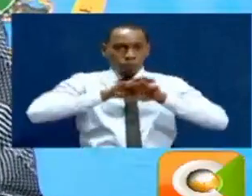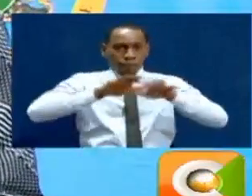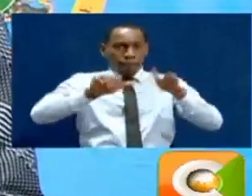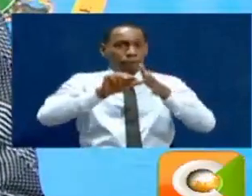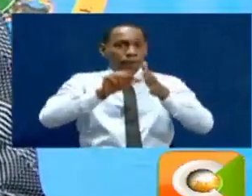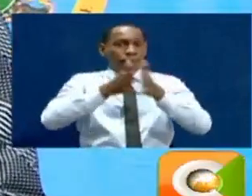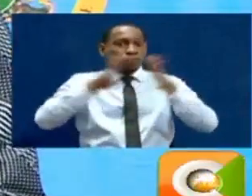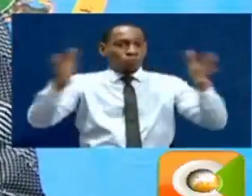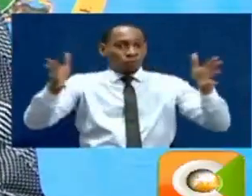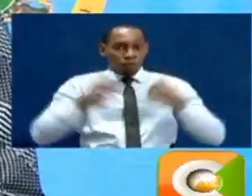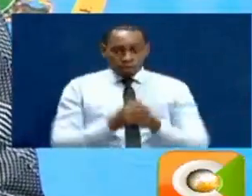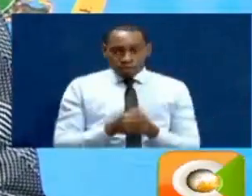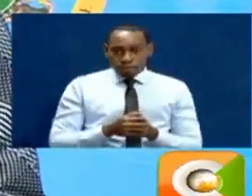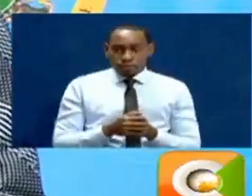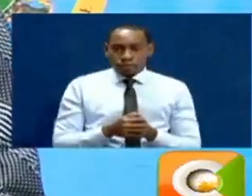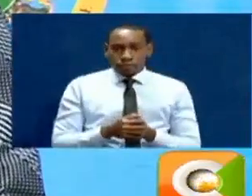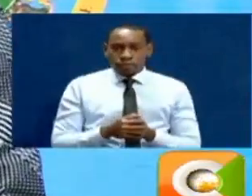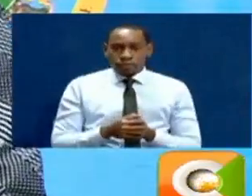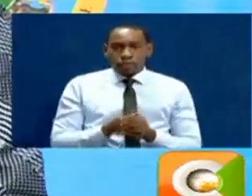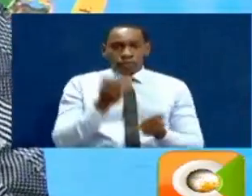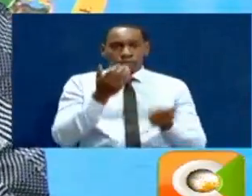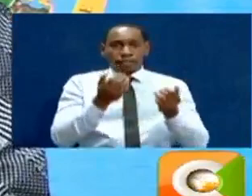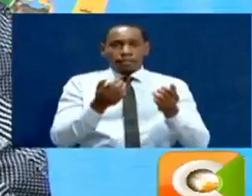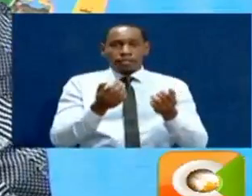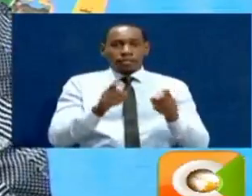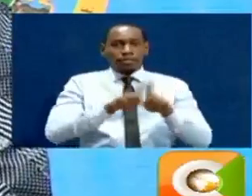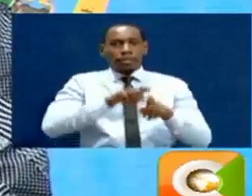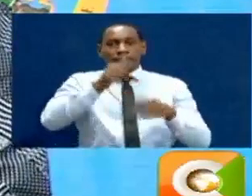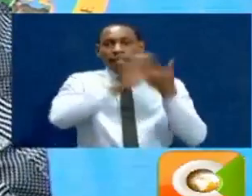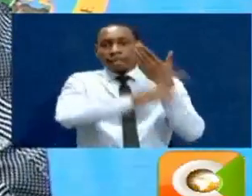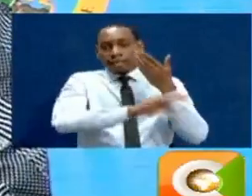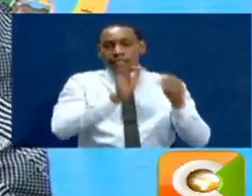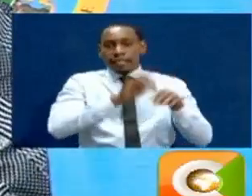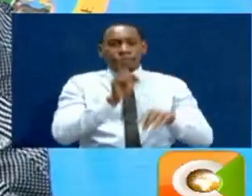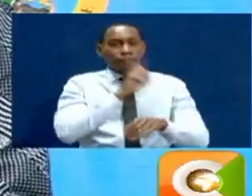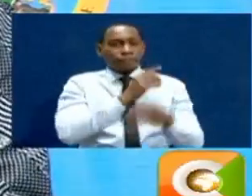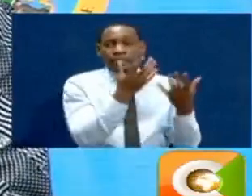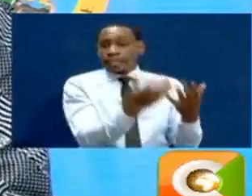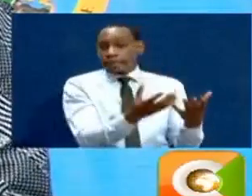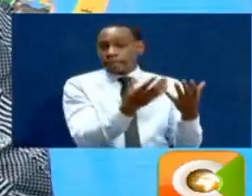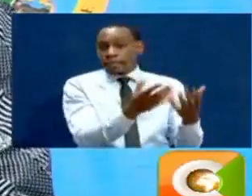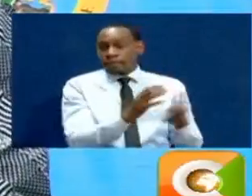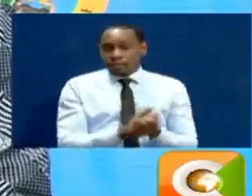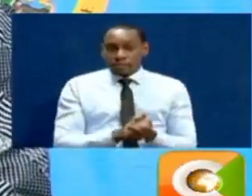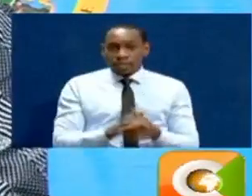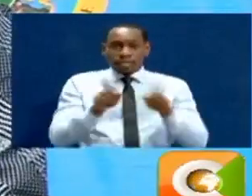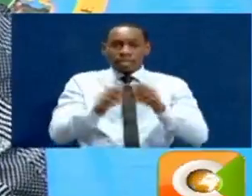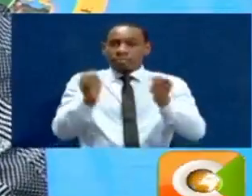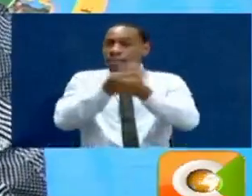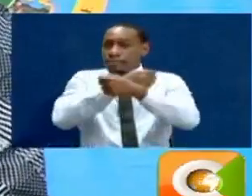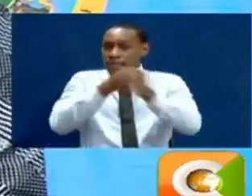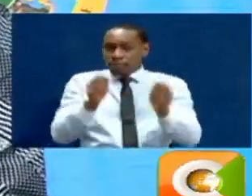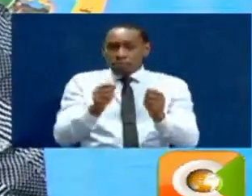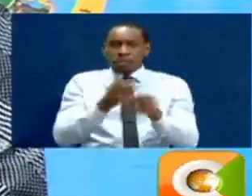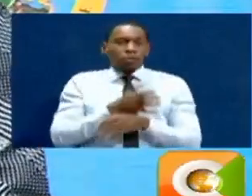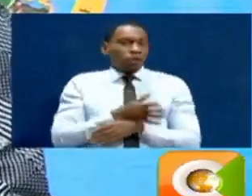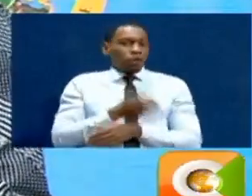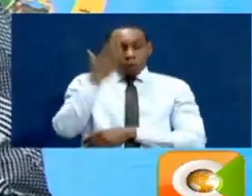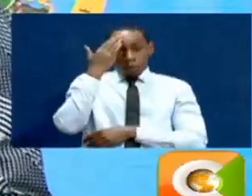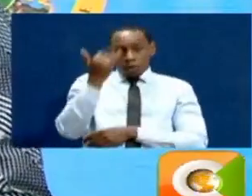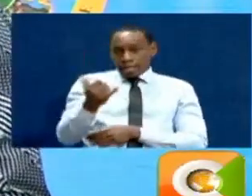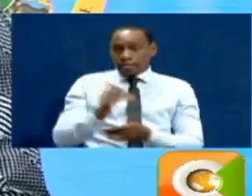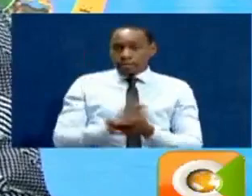disaster that it has become in many, many parts of the world. And we cannot afford to ease off,